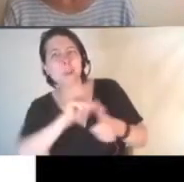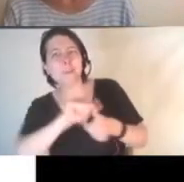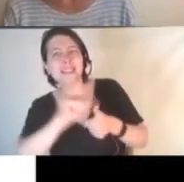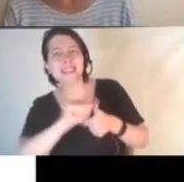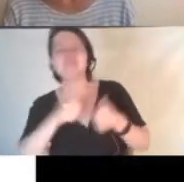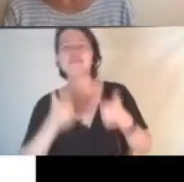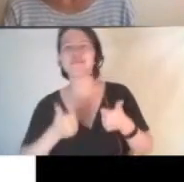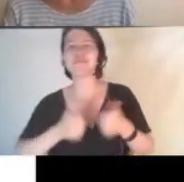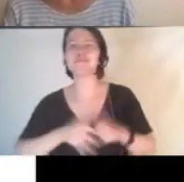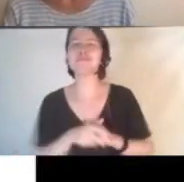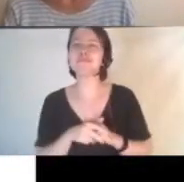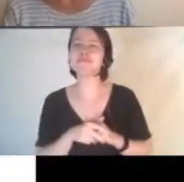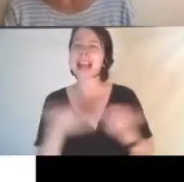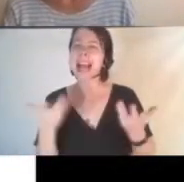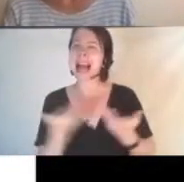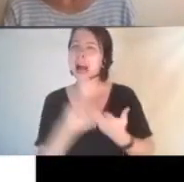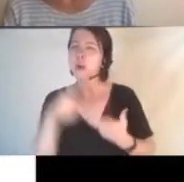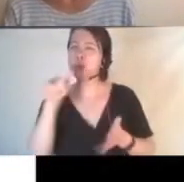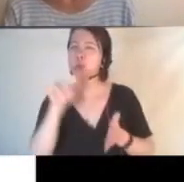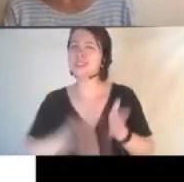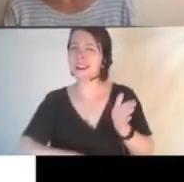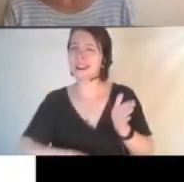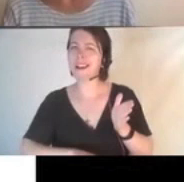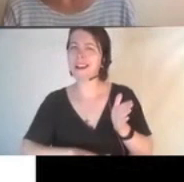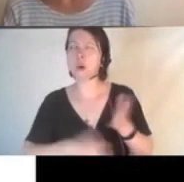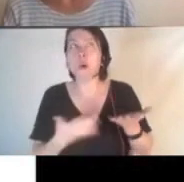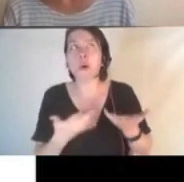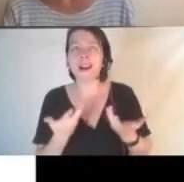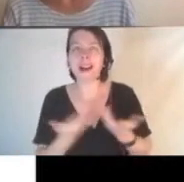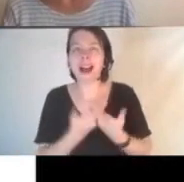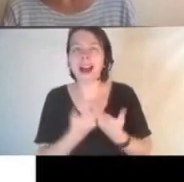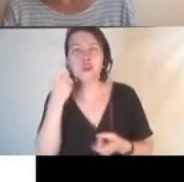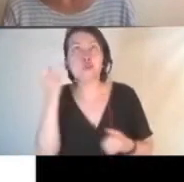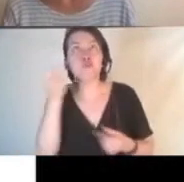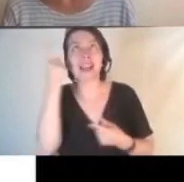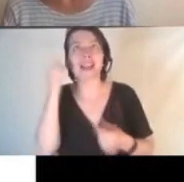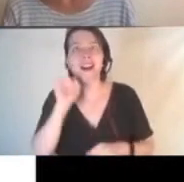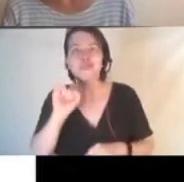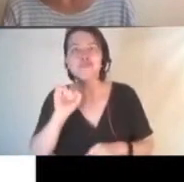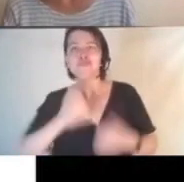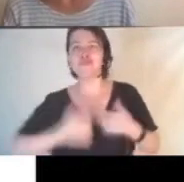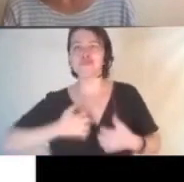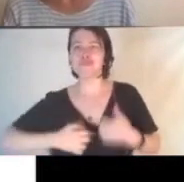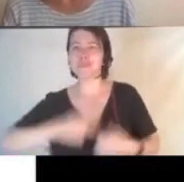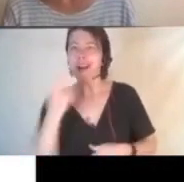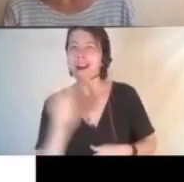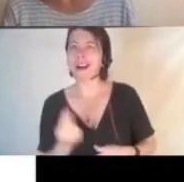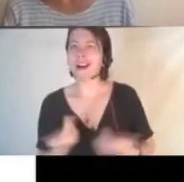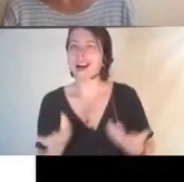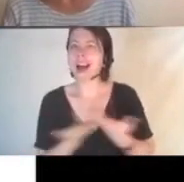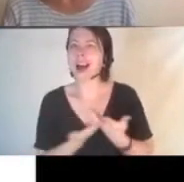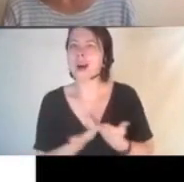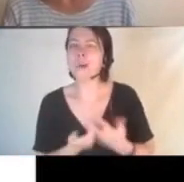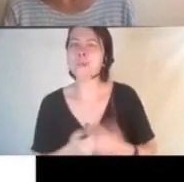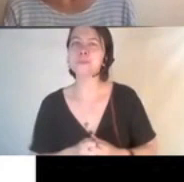Okay, tell us a little bit about how you started, how you found out that you liked doing art and how you got into making art.